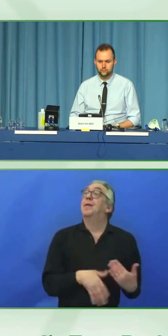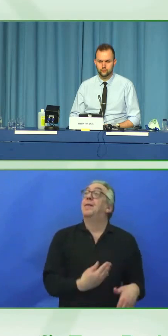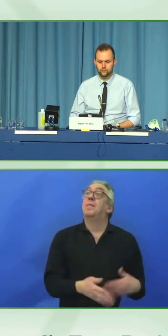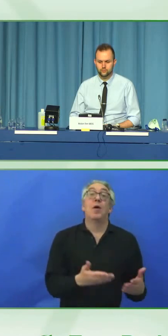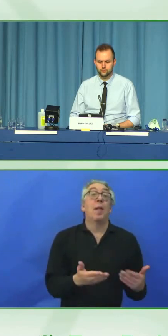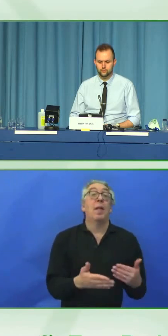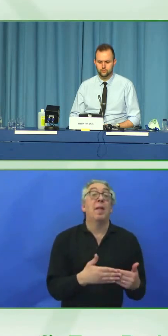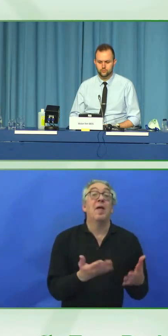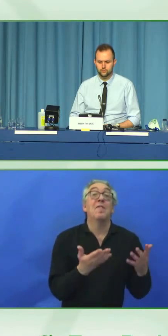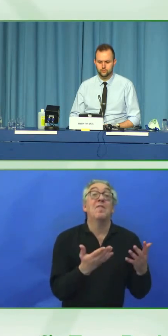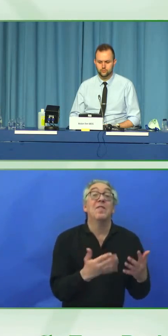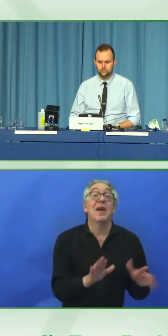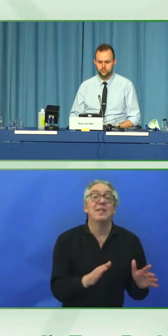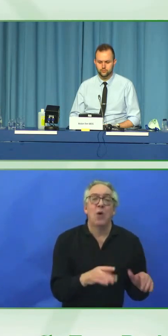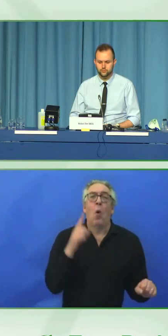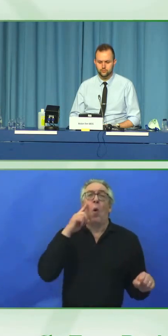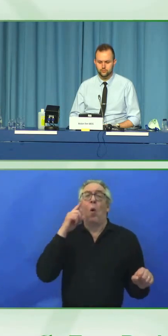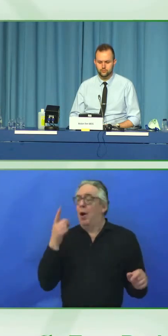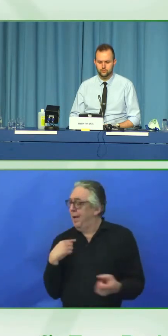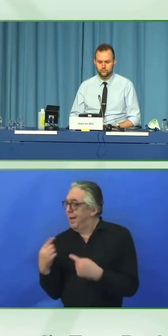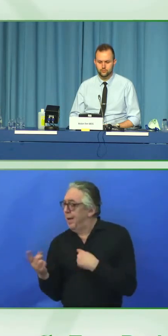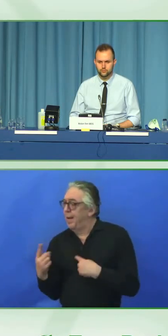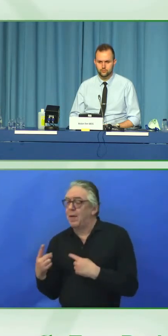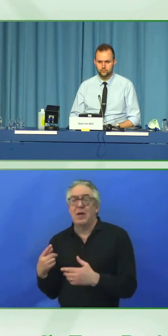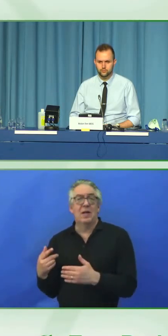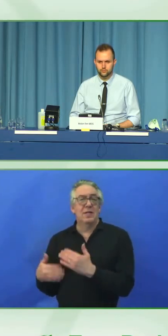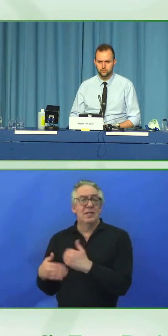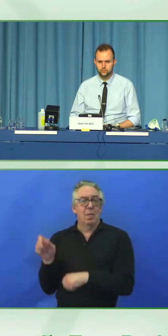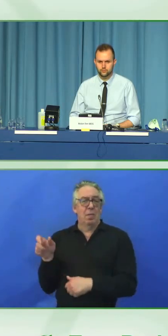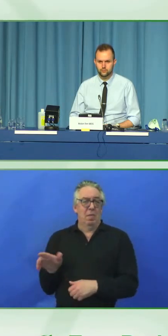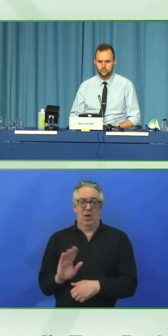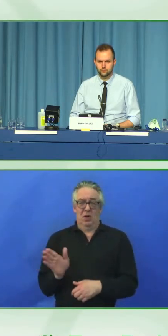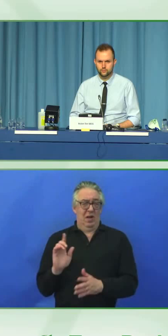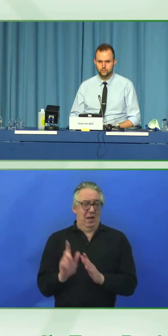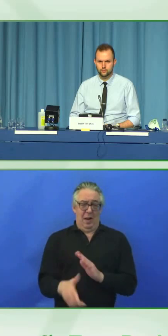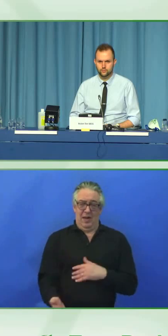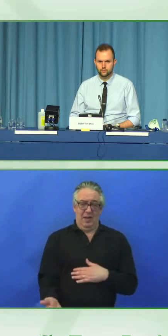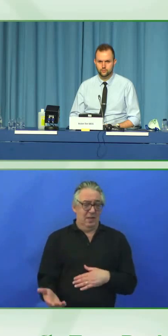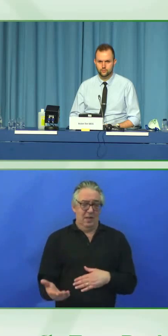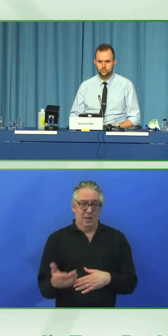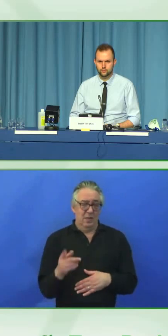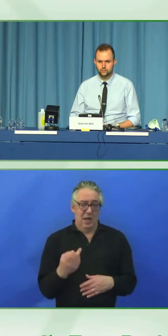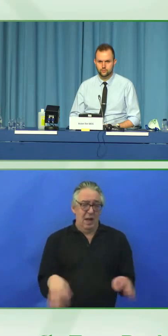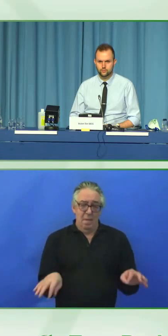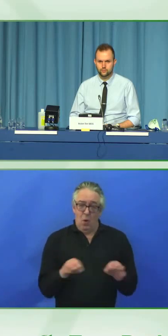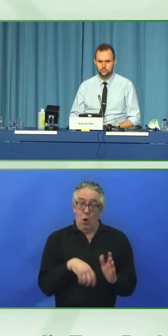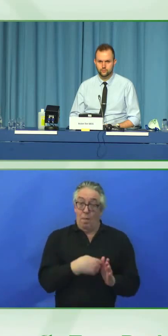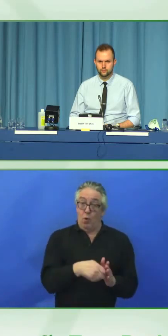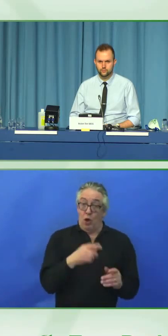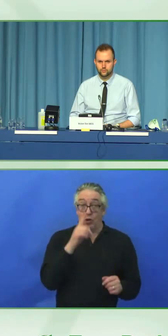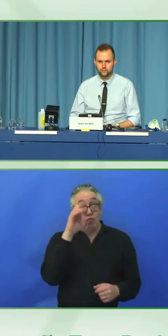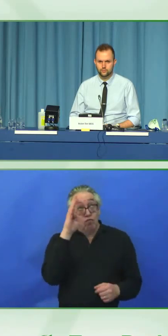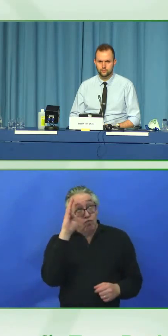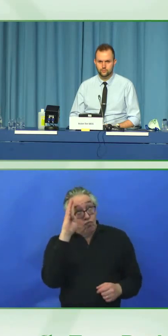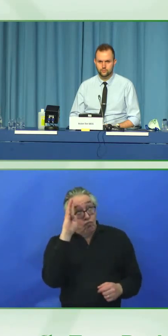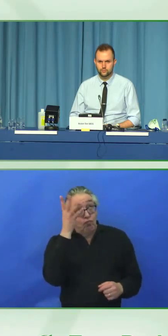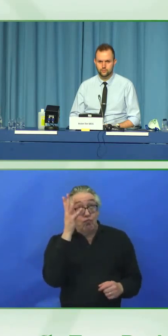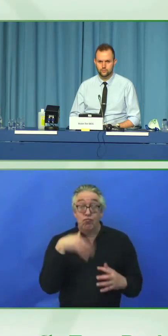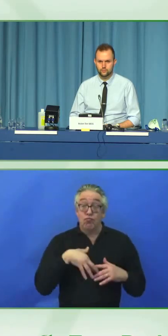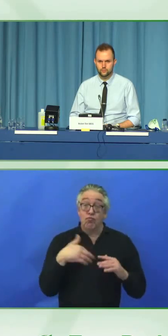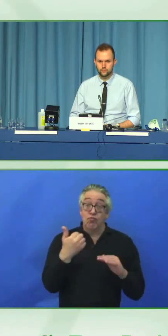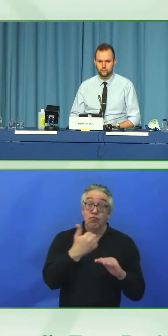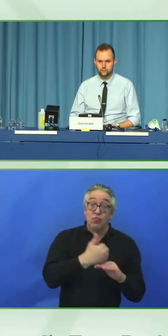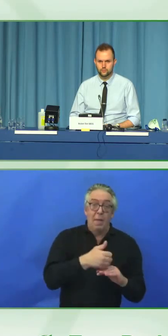have those voices at the conception phase and all the way through the execution of a project. And thirdly, the